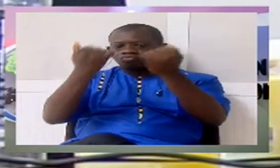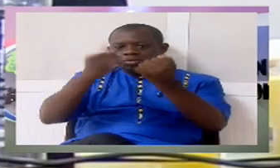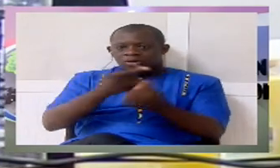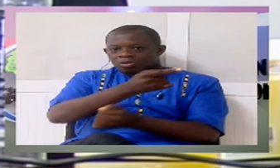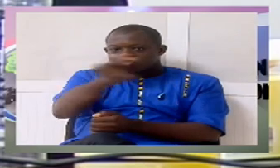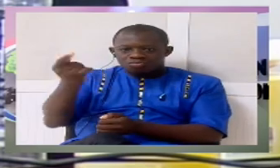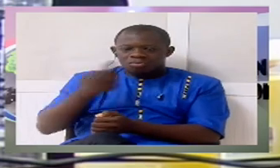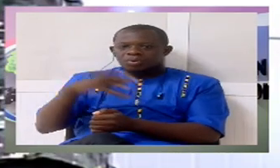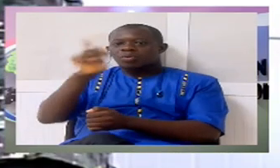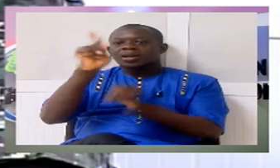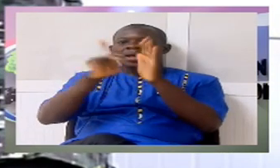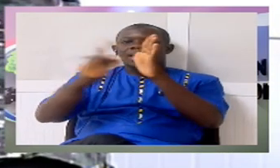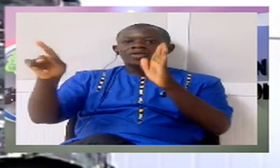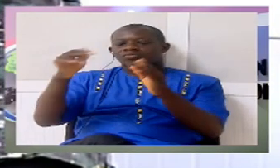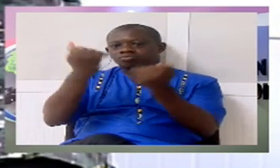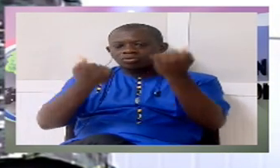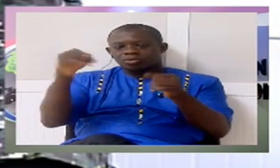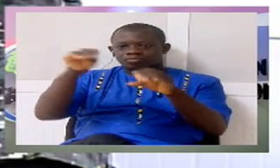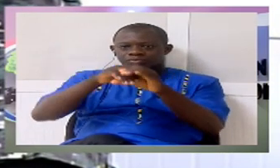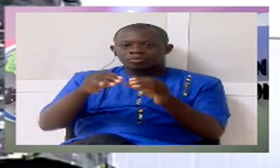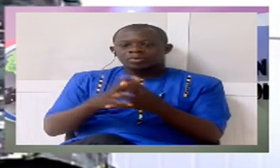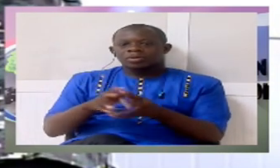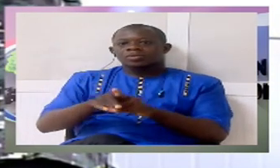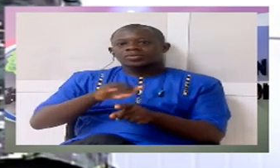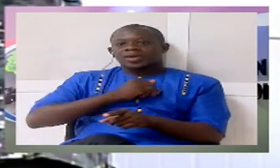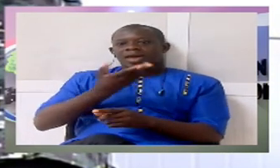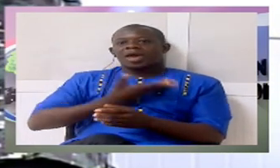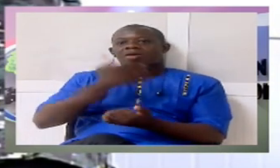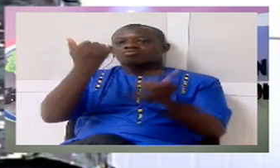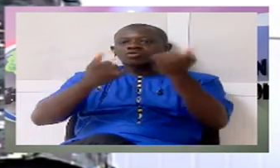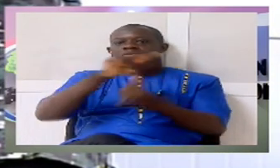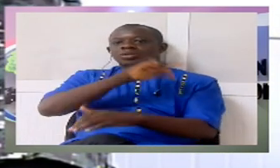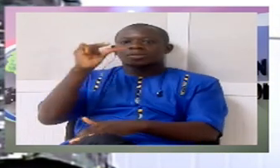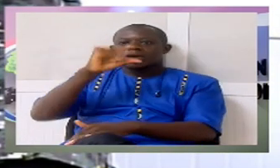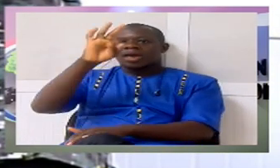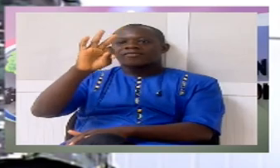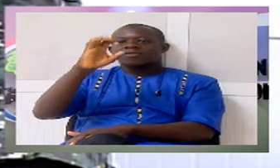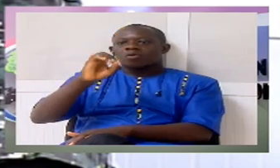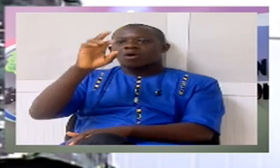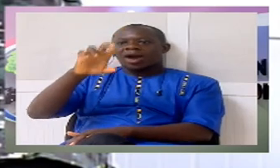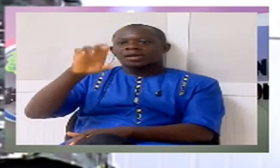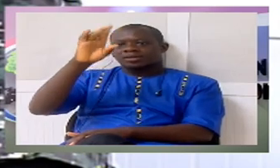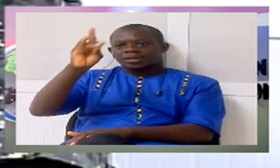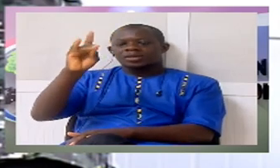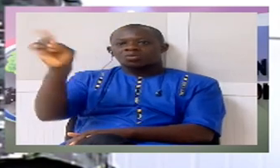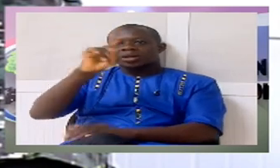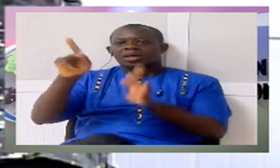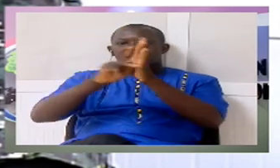nak ban fasuñ moto nga nekkon? Man li am Ford. I had a Ford. What kind of Ford? Ban fasuñ